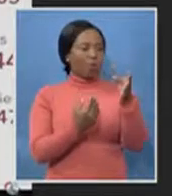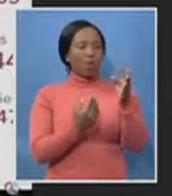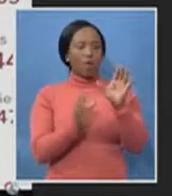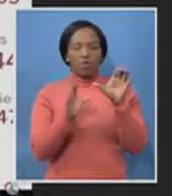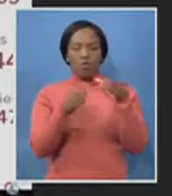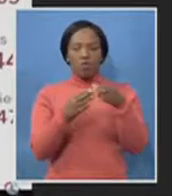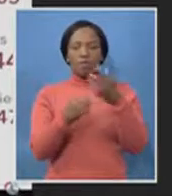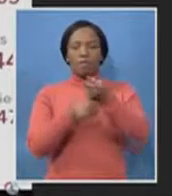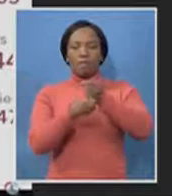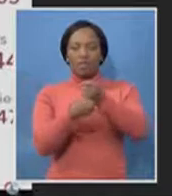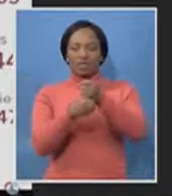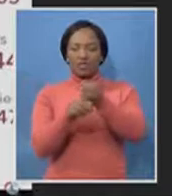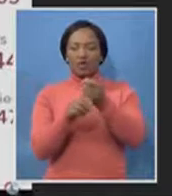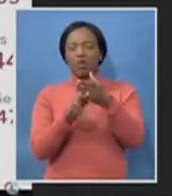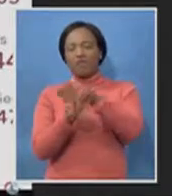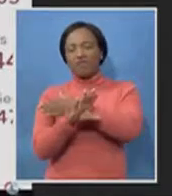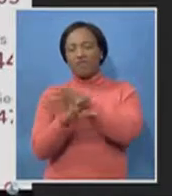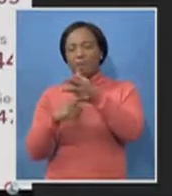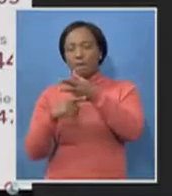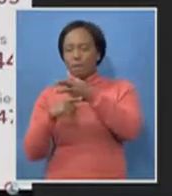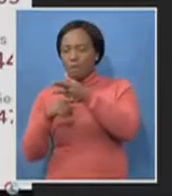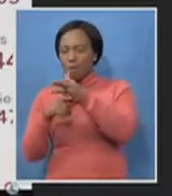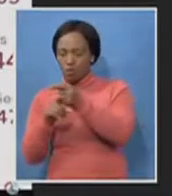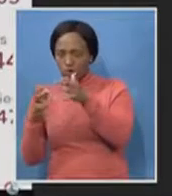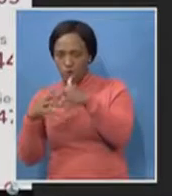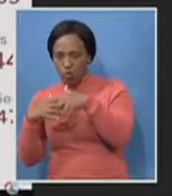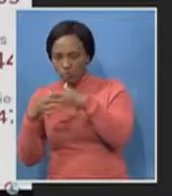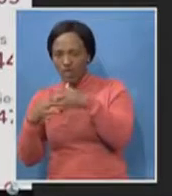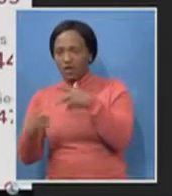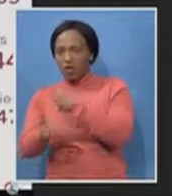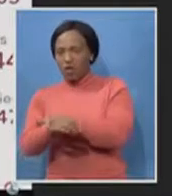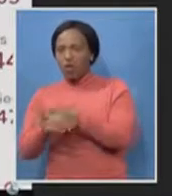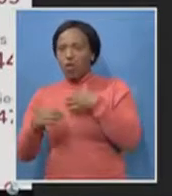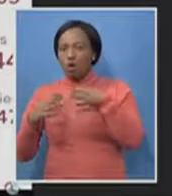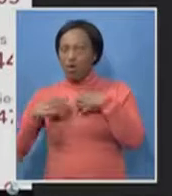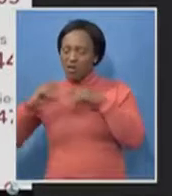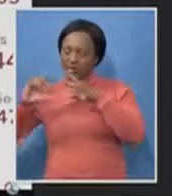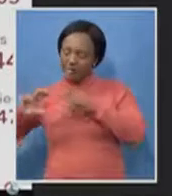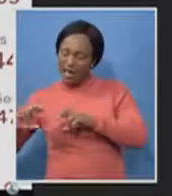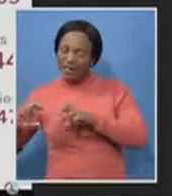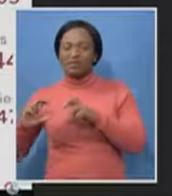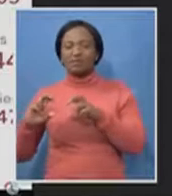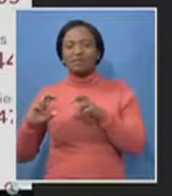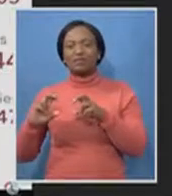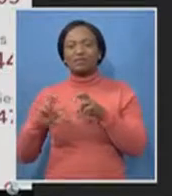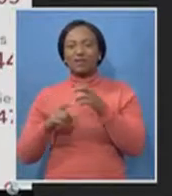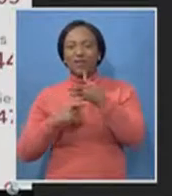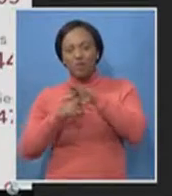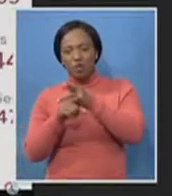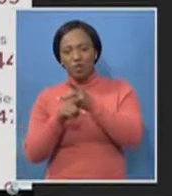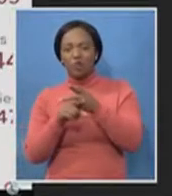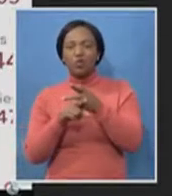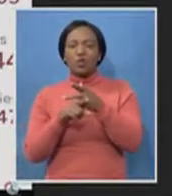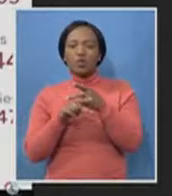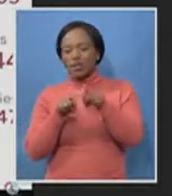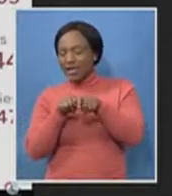a vaccine, which means you're doing your own research on it and then producing, find a candidate, test it, and make sure that it works. Then you